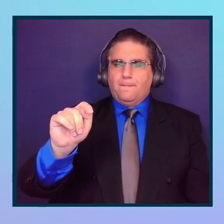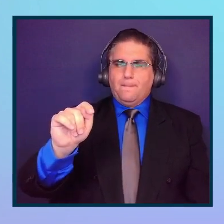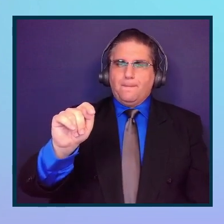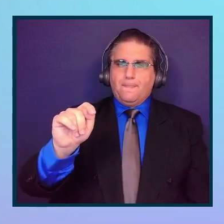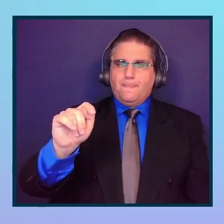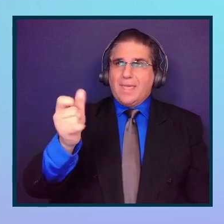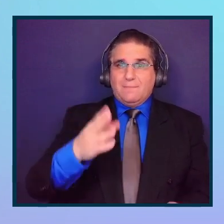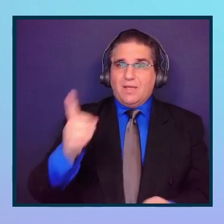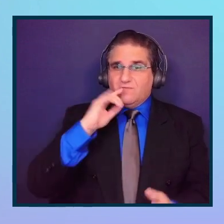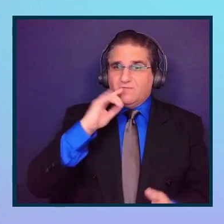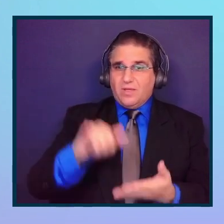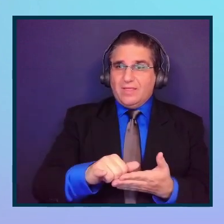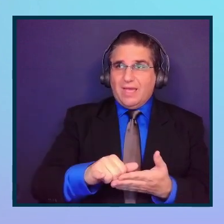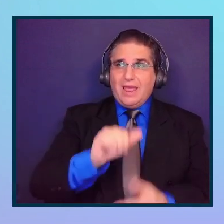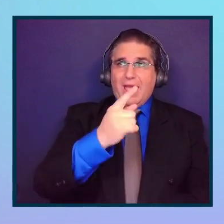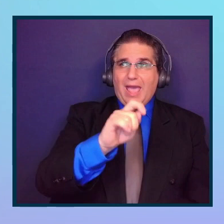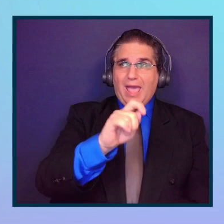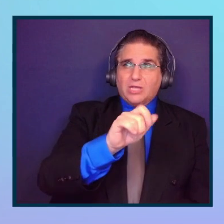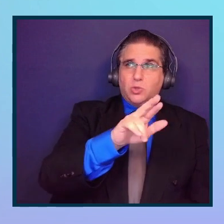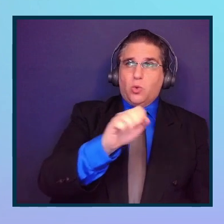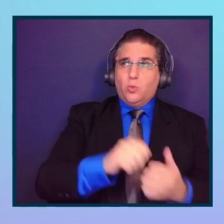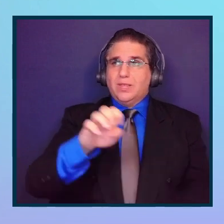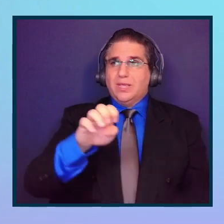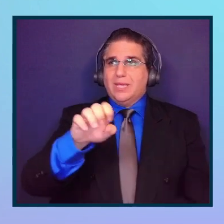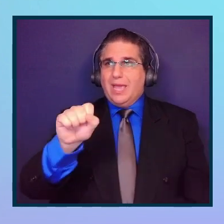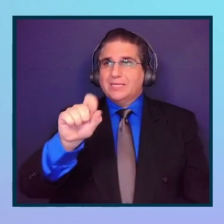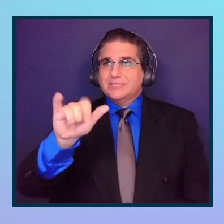Any plans to integrate axe-core with ESLint?